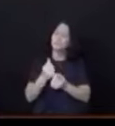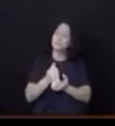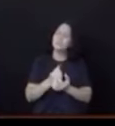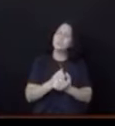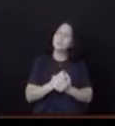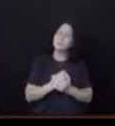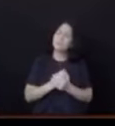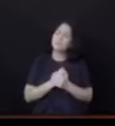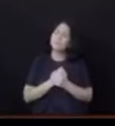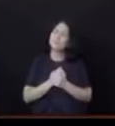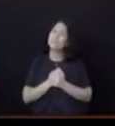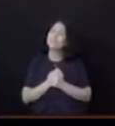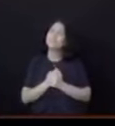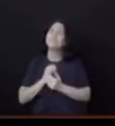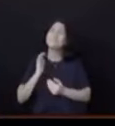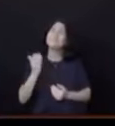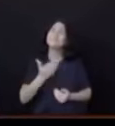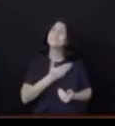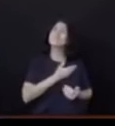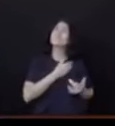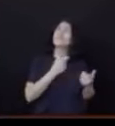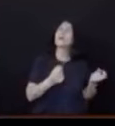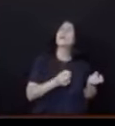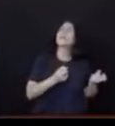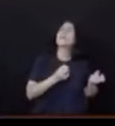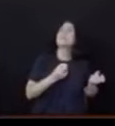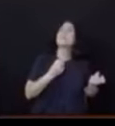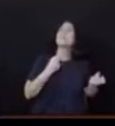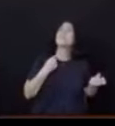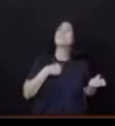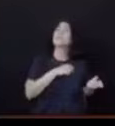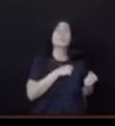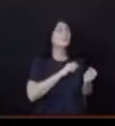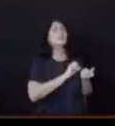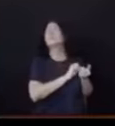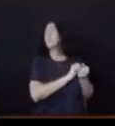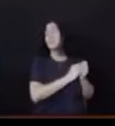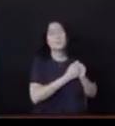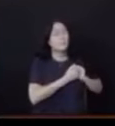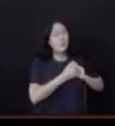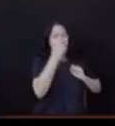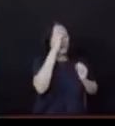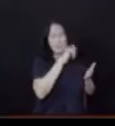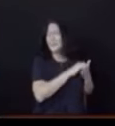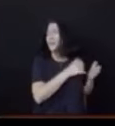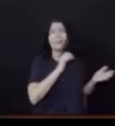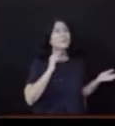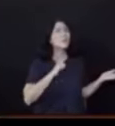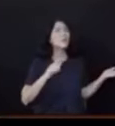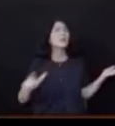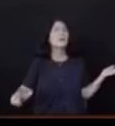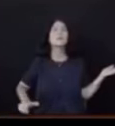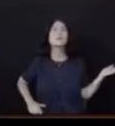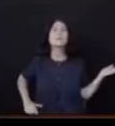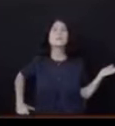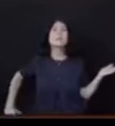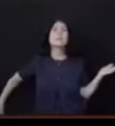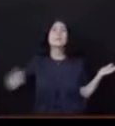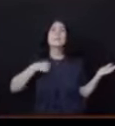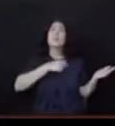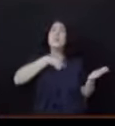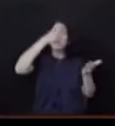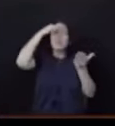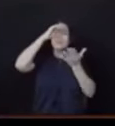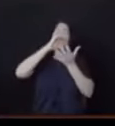for our sin we repent o Lord we believe